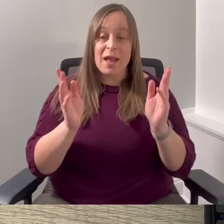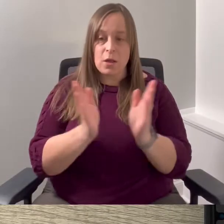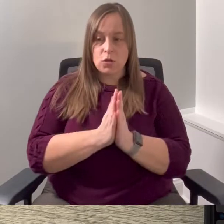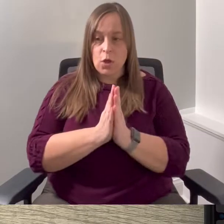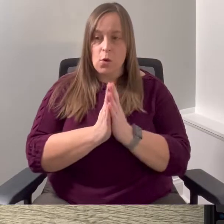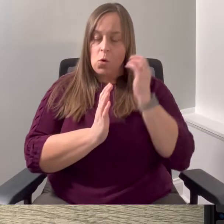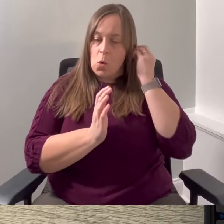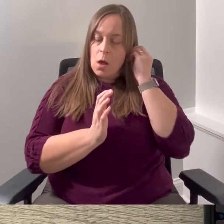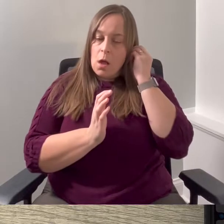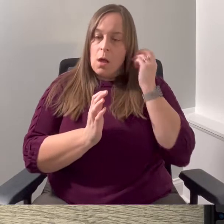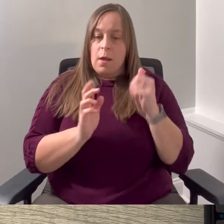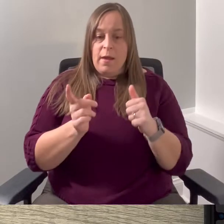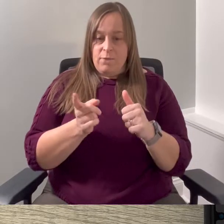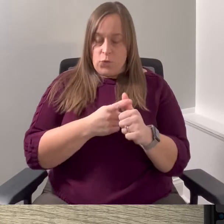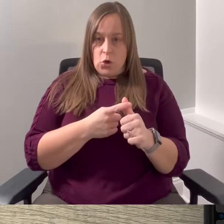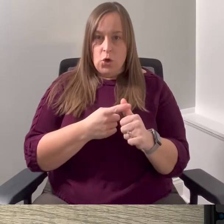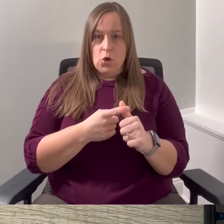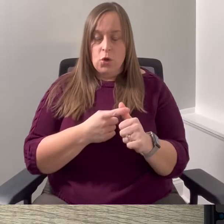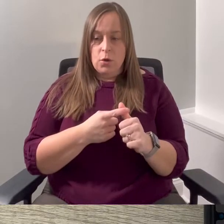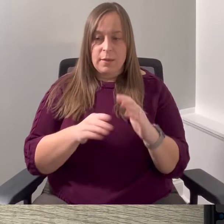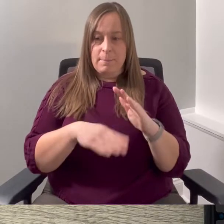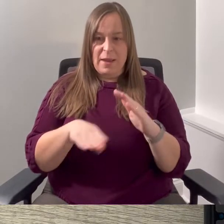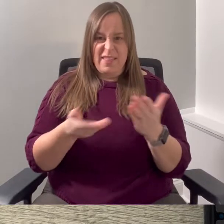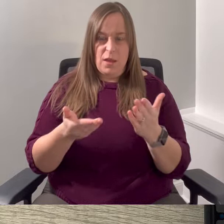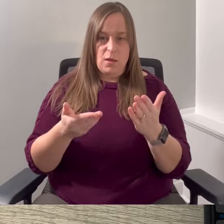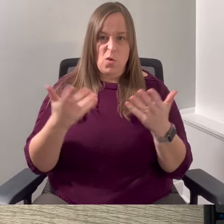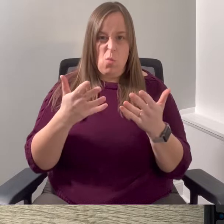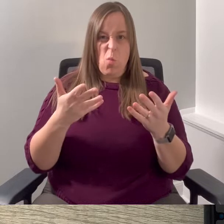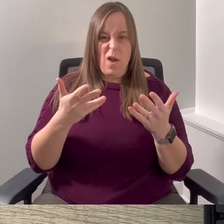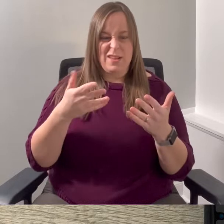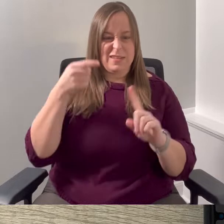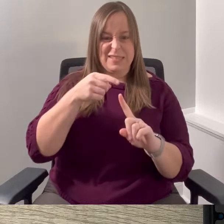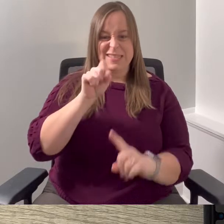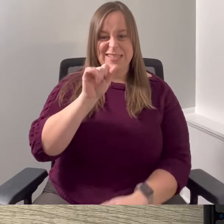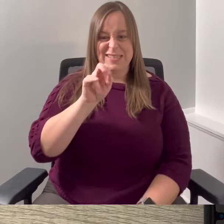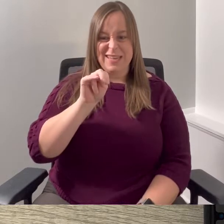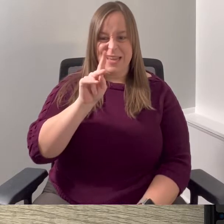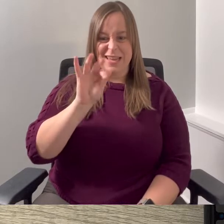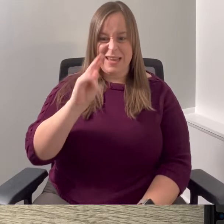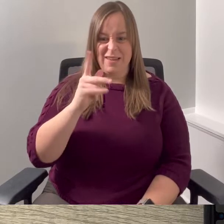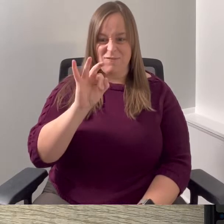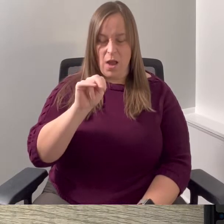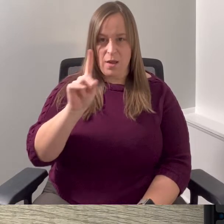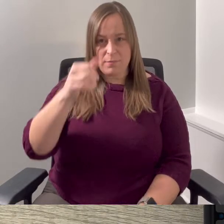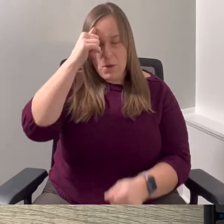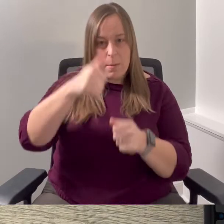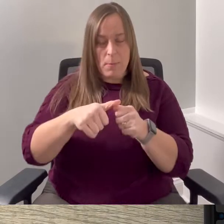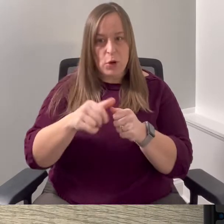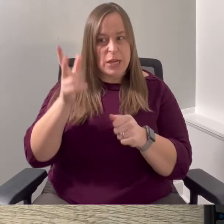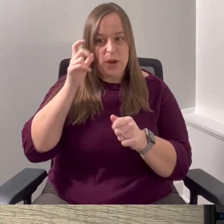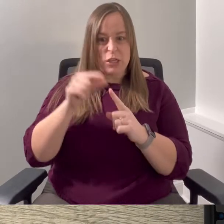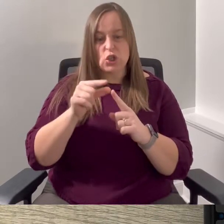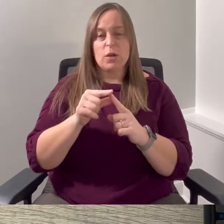first, most basic thing we need to go over is what is a sinking fund. I remember hearing this term and thinking like your kitchen